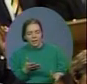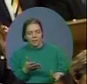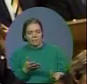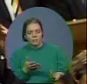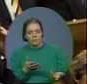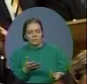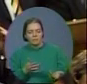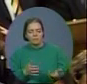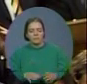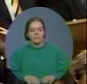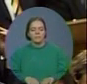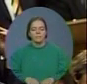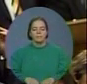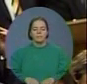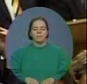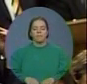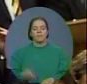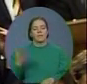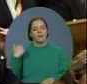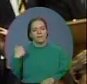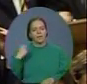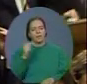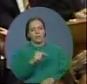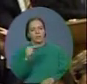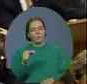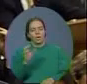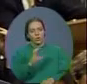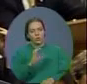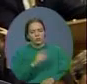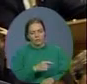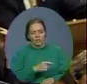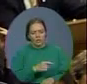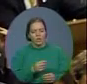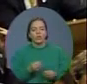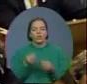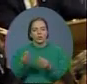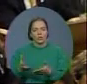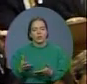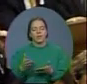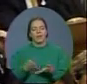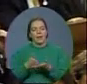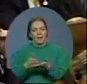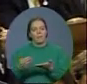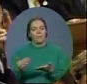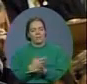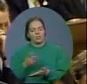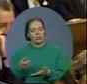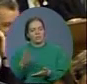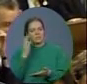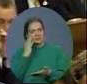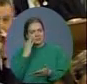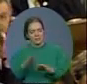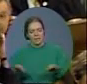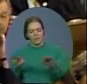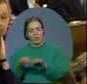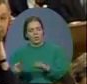were critical as part of a mix of voices that makes Canada work. This Prime Minister has cut their funding for